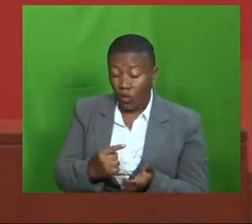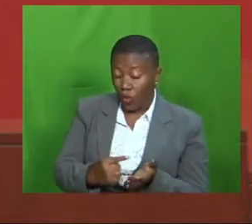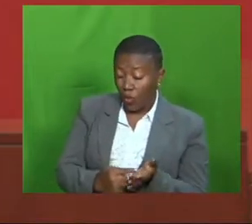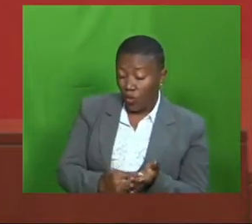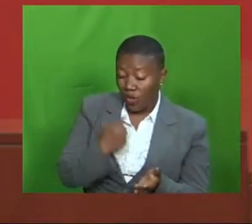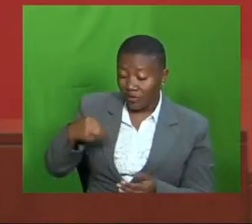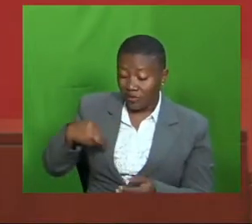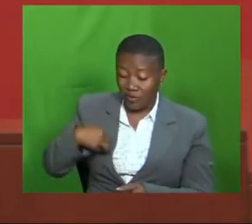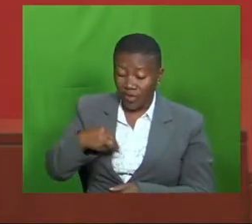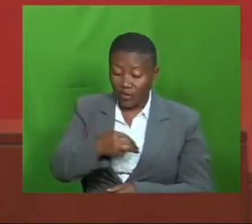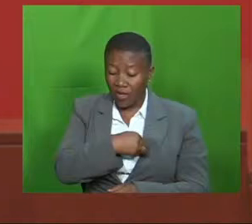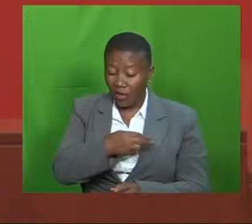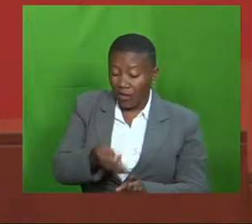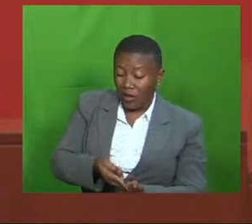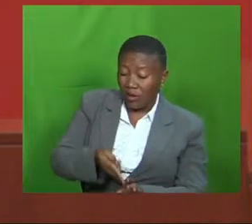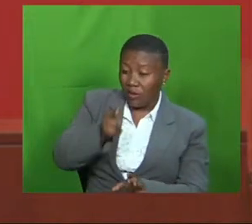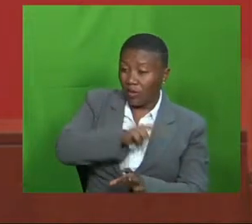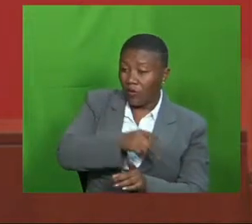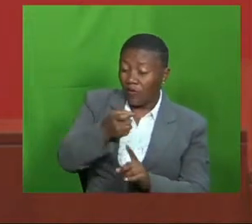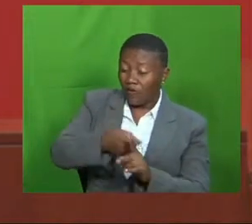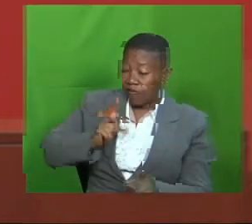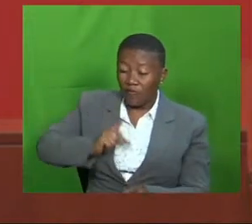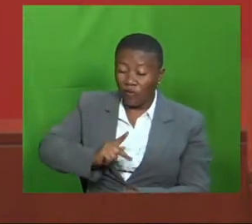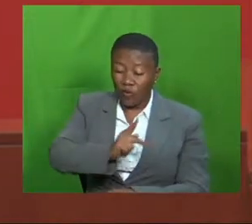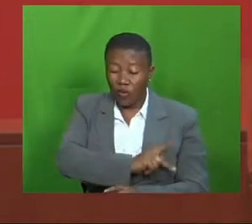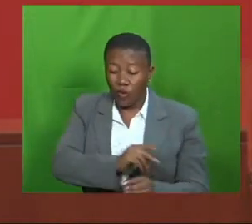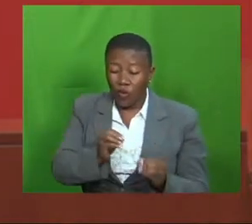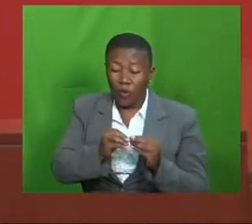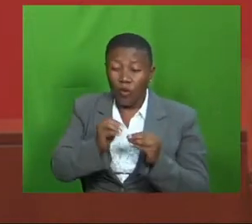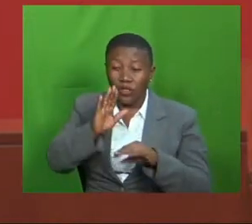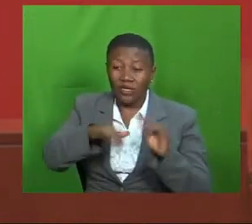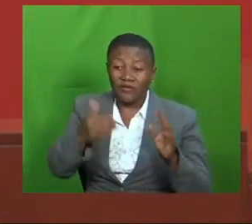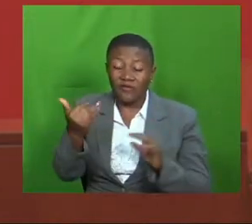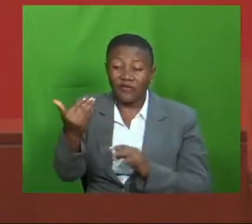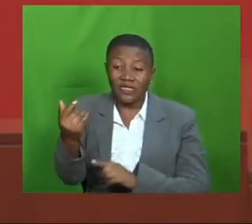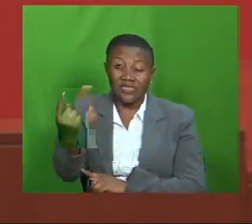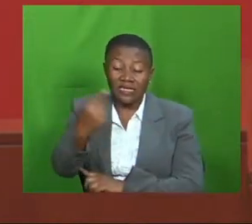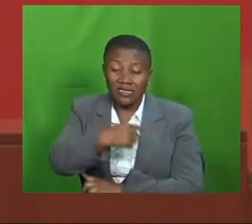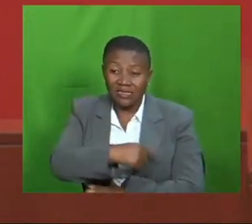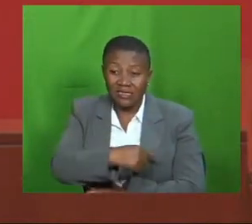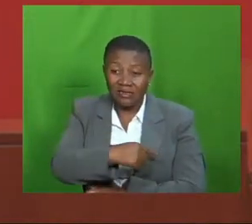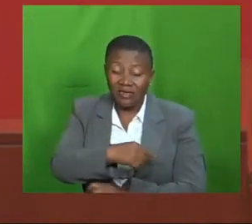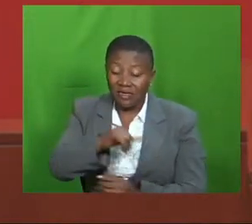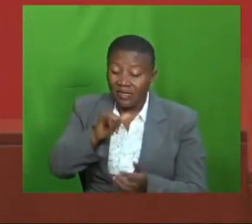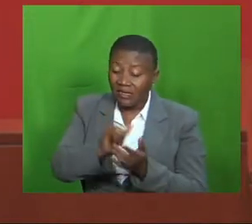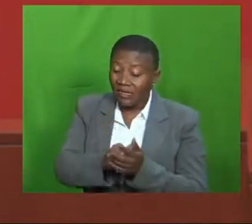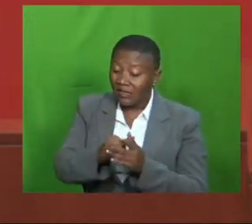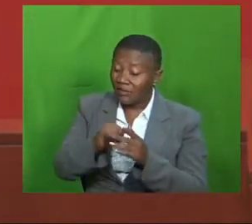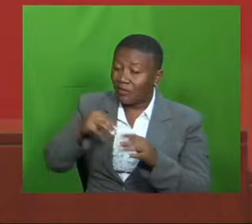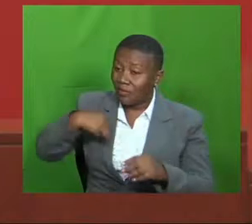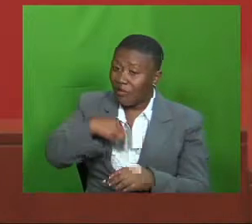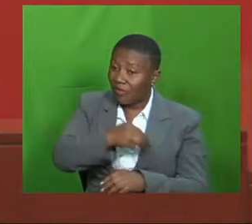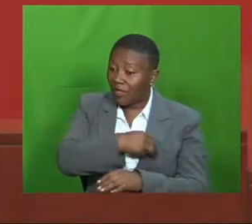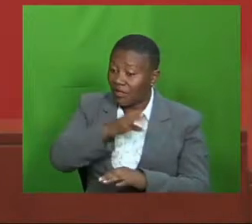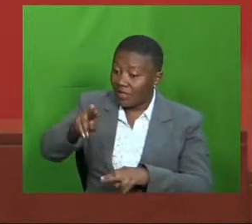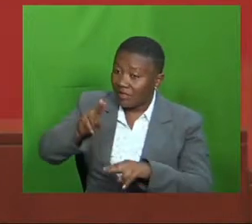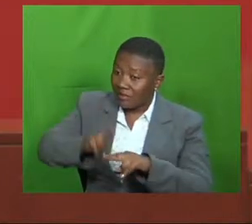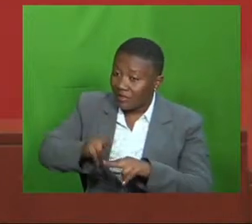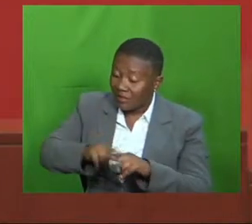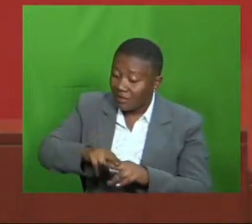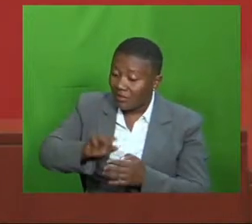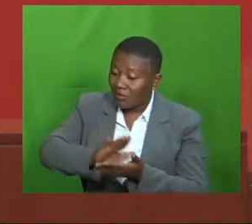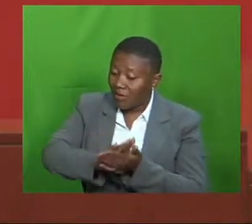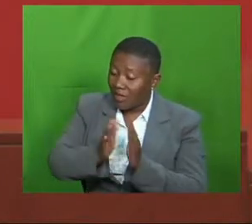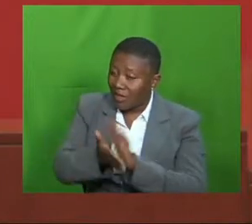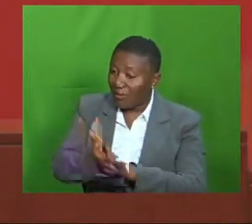absents himself from Parliament without explanation for more than 15 sittings in this case, that member's seat automatically becomes vacant